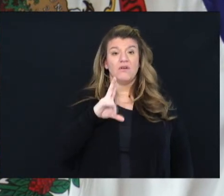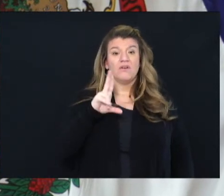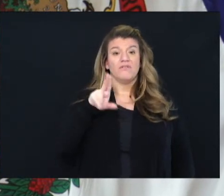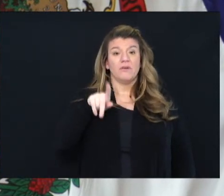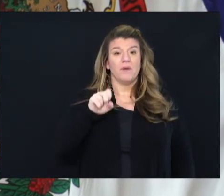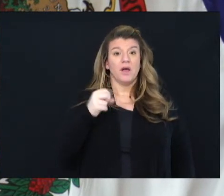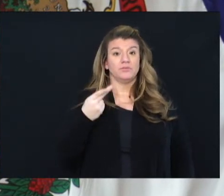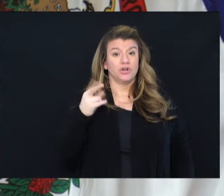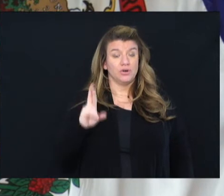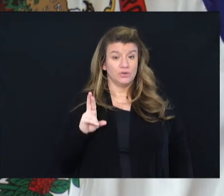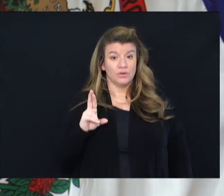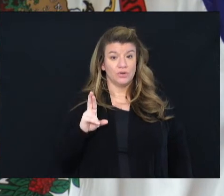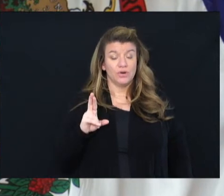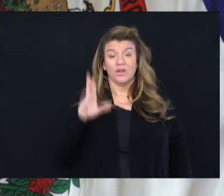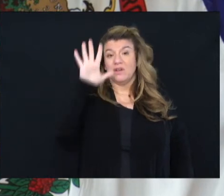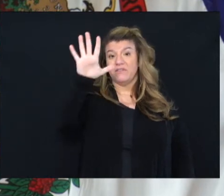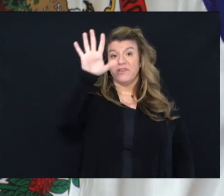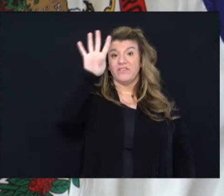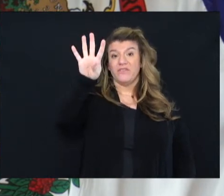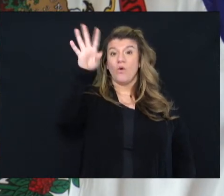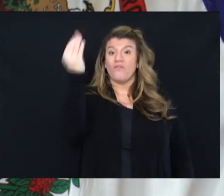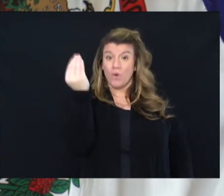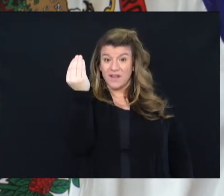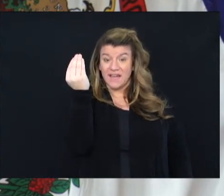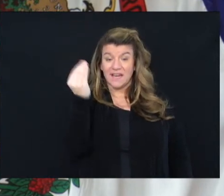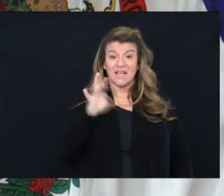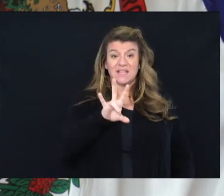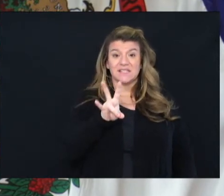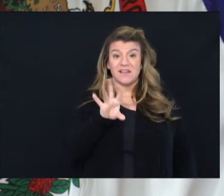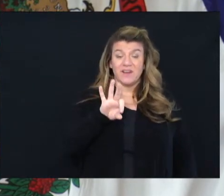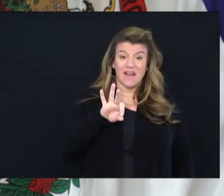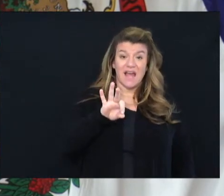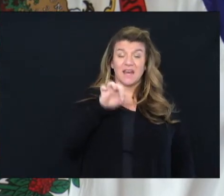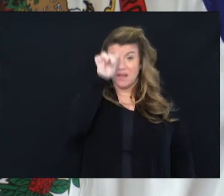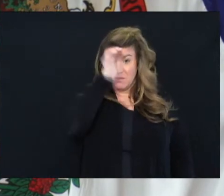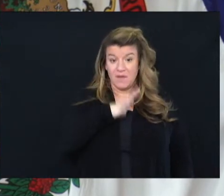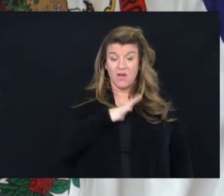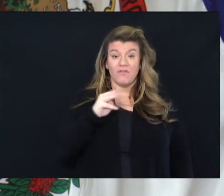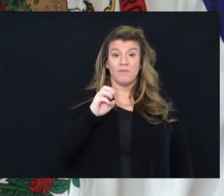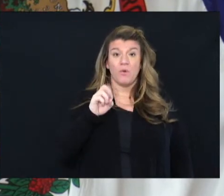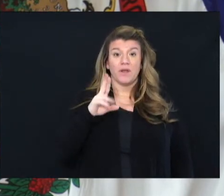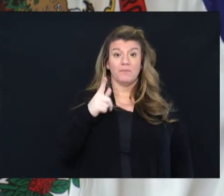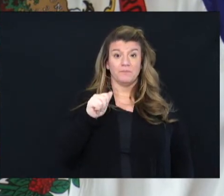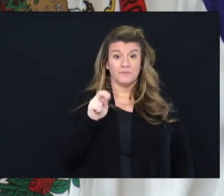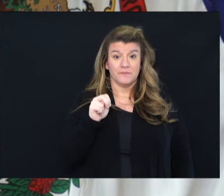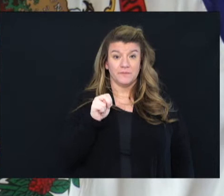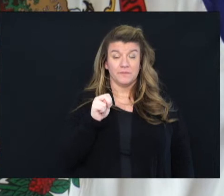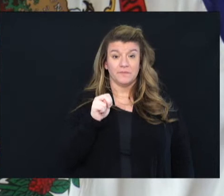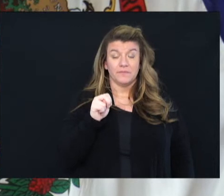Upshur County. The 5,414th death of a 79-year-old male from Morgan County.